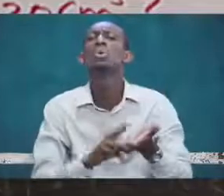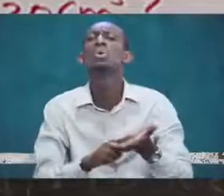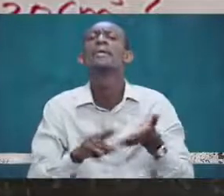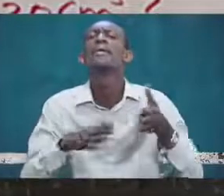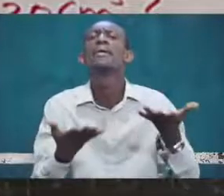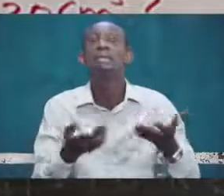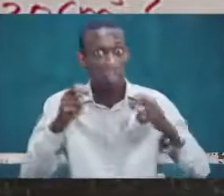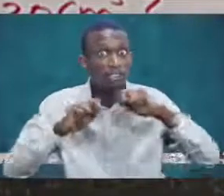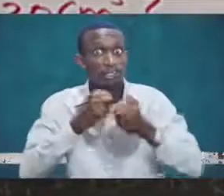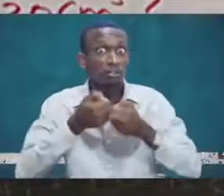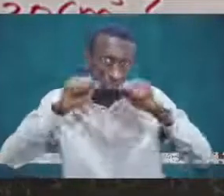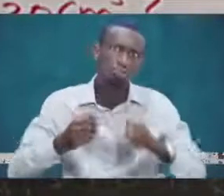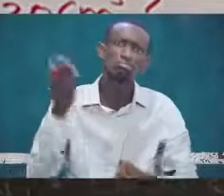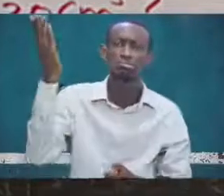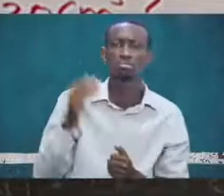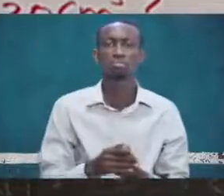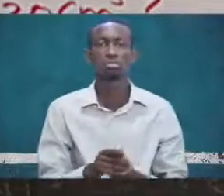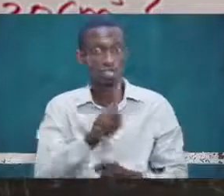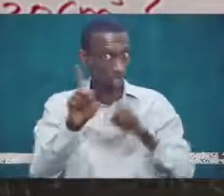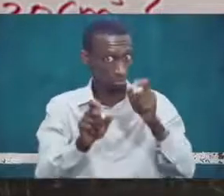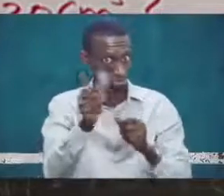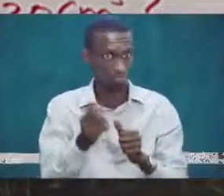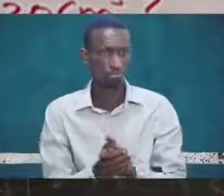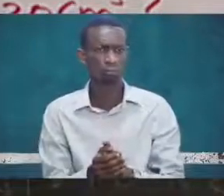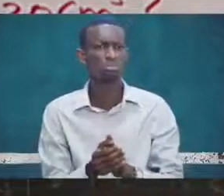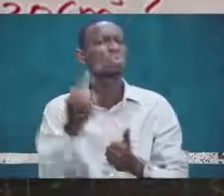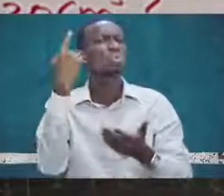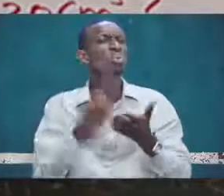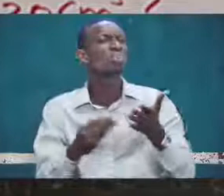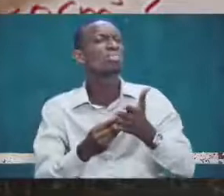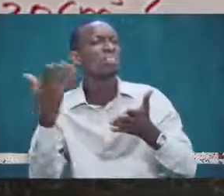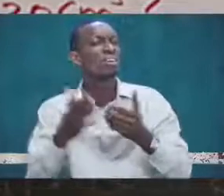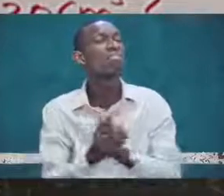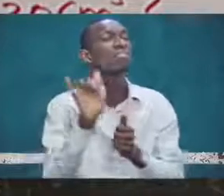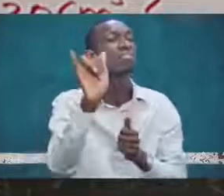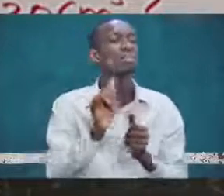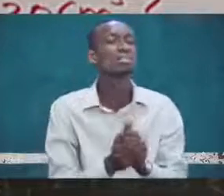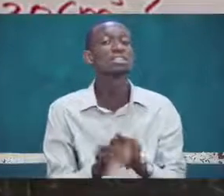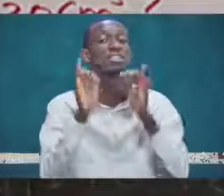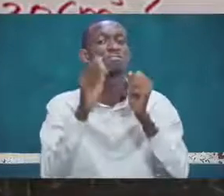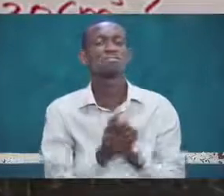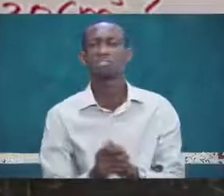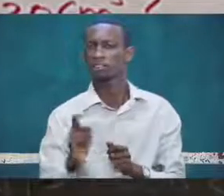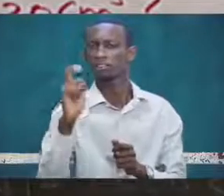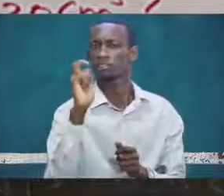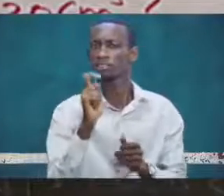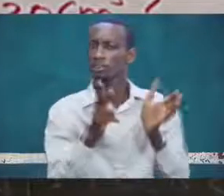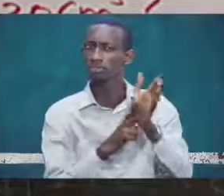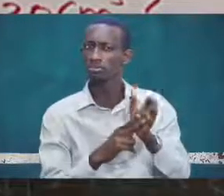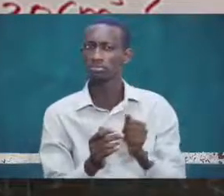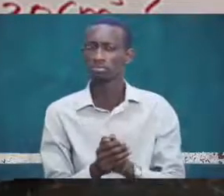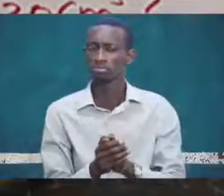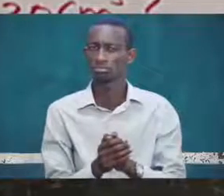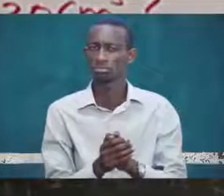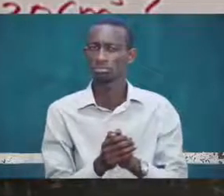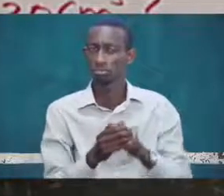we can use this. The other question, what is the value of y when x is equal to 9